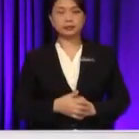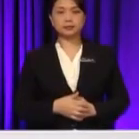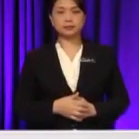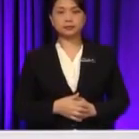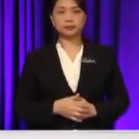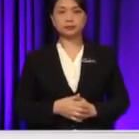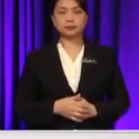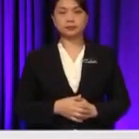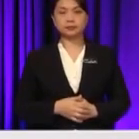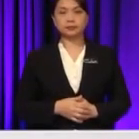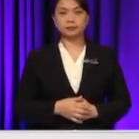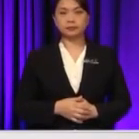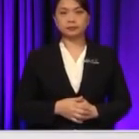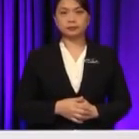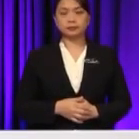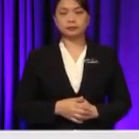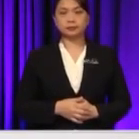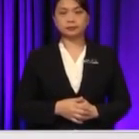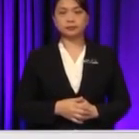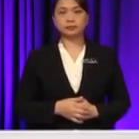All right, Irfan, can you please read paragraph 3?